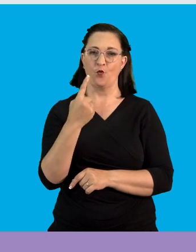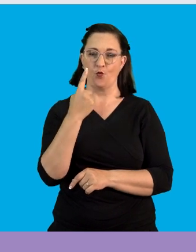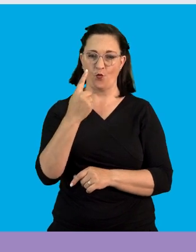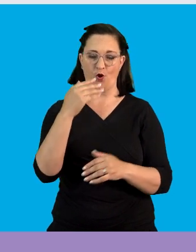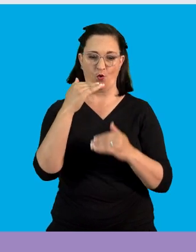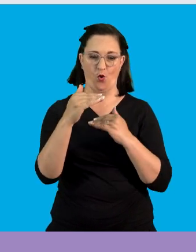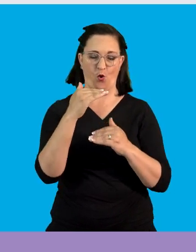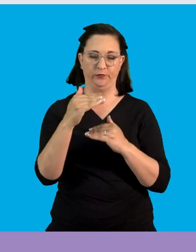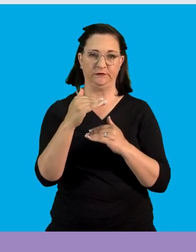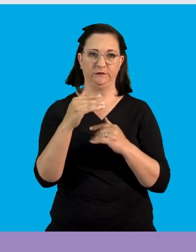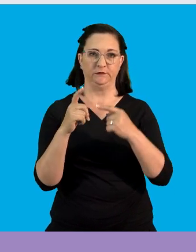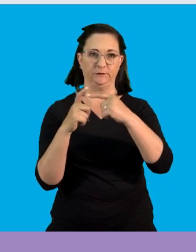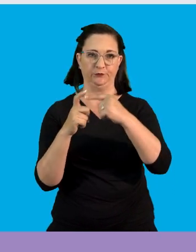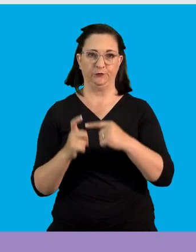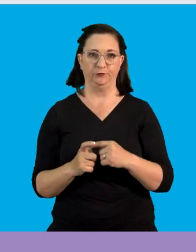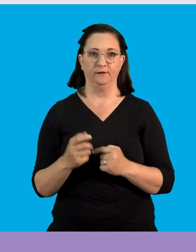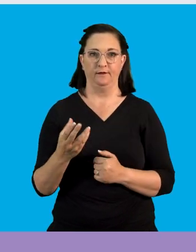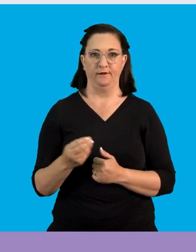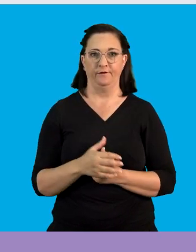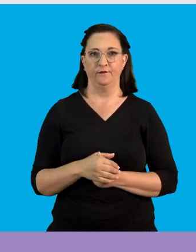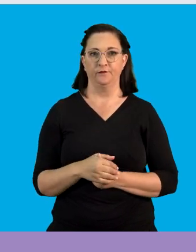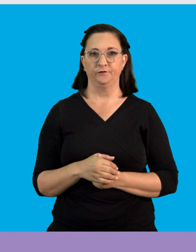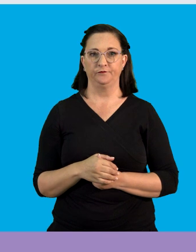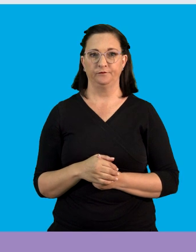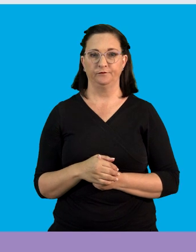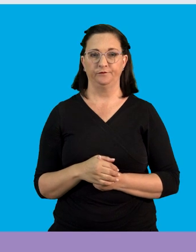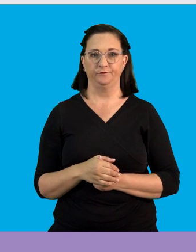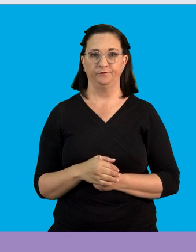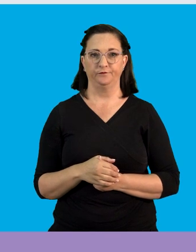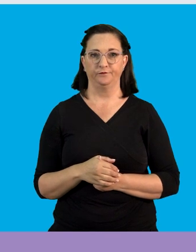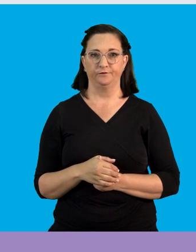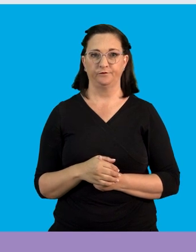is parallel. So trapezium,